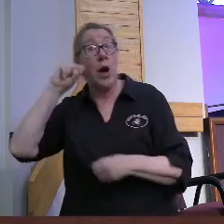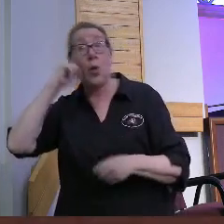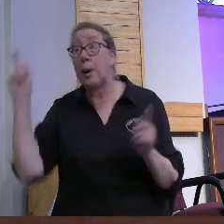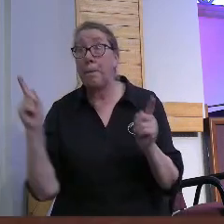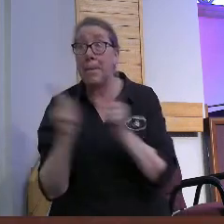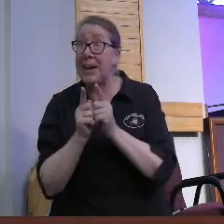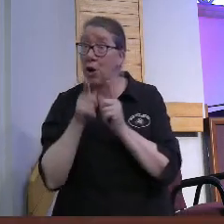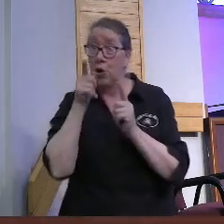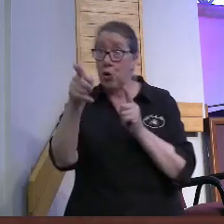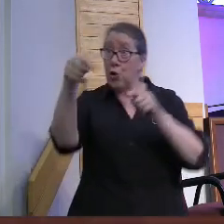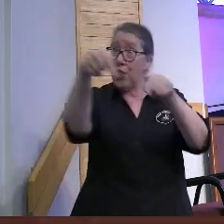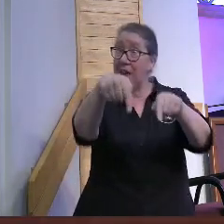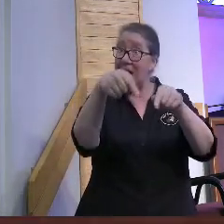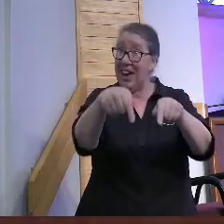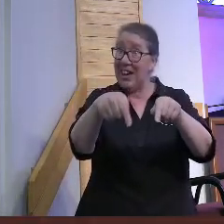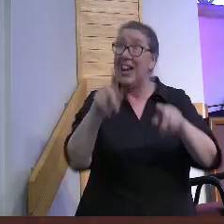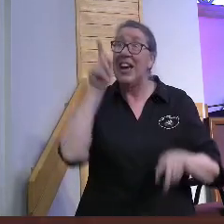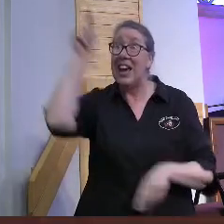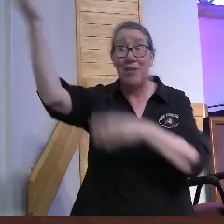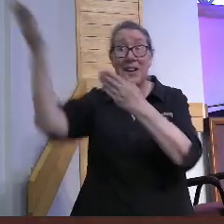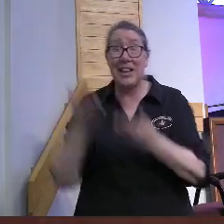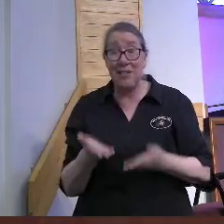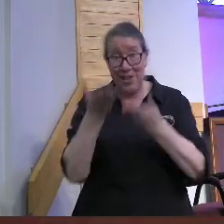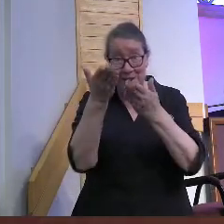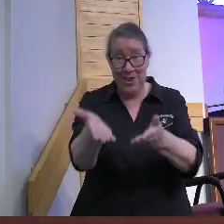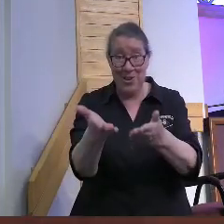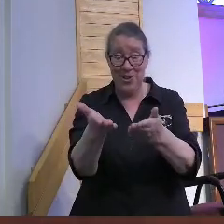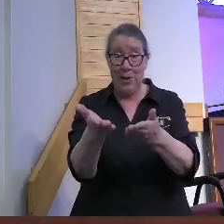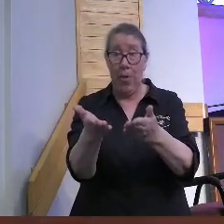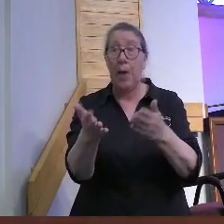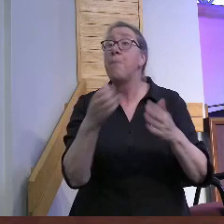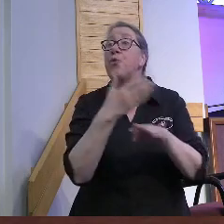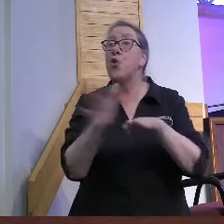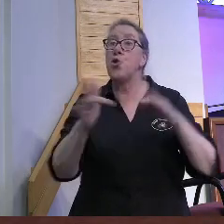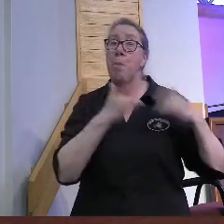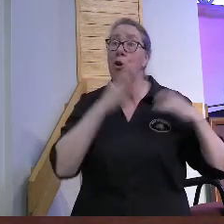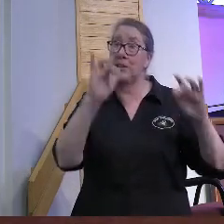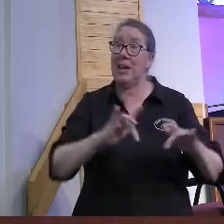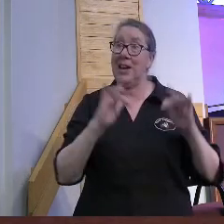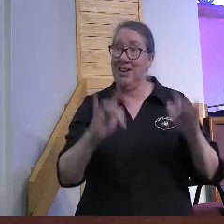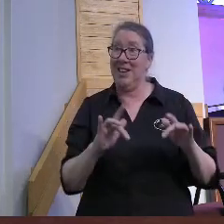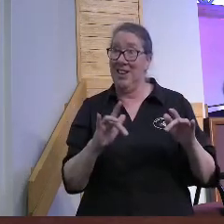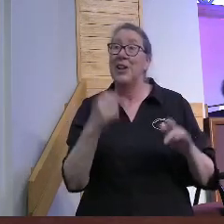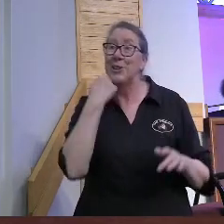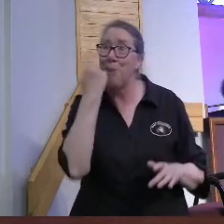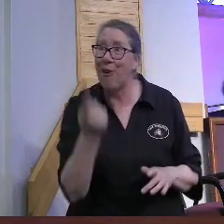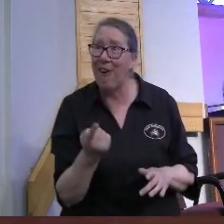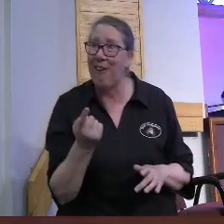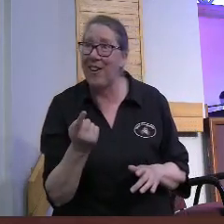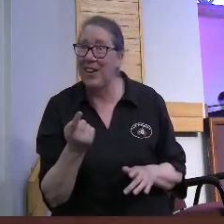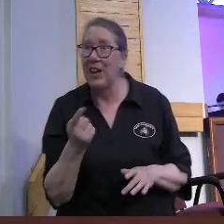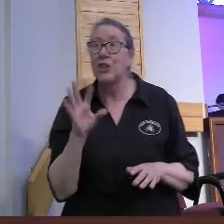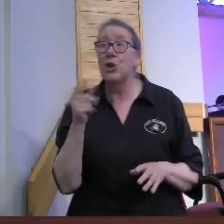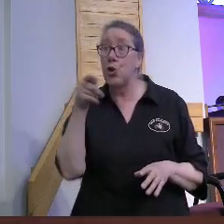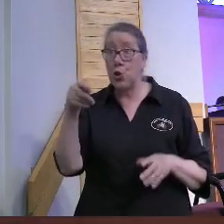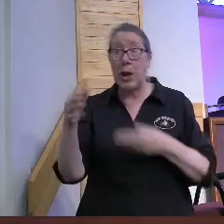give you new mercies in the morning and He'll give you your daily bread to get through tomorrow. Our peace. We need peace.